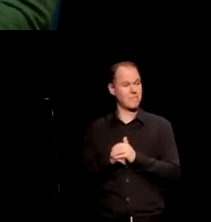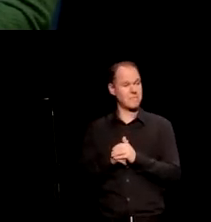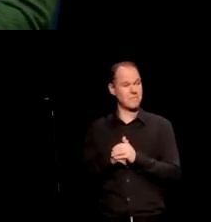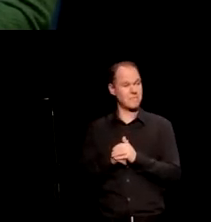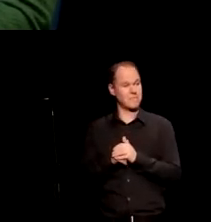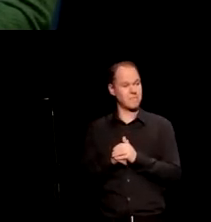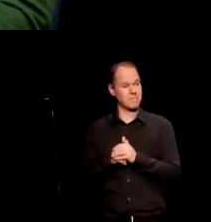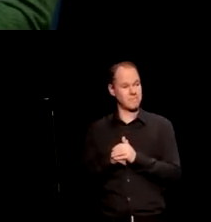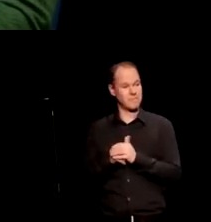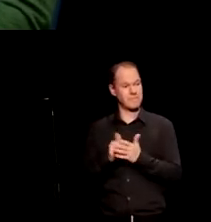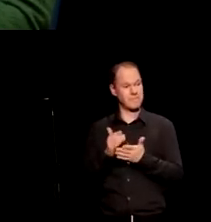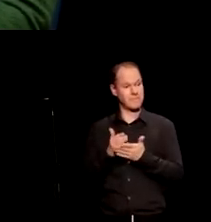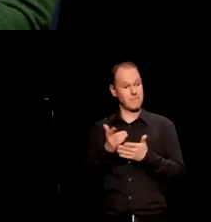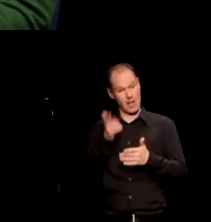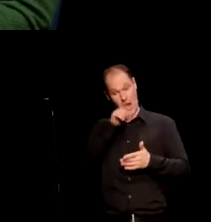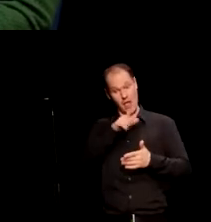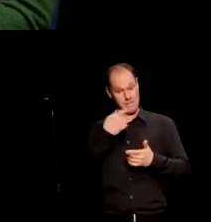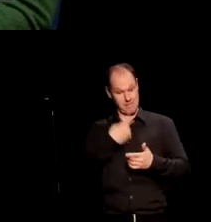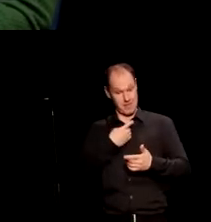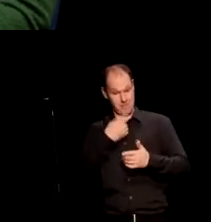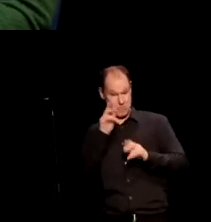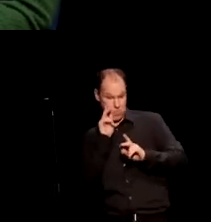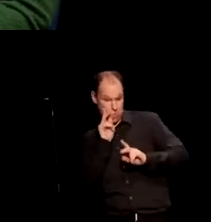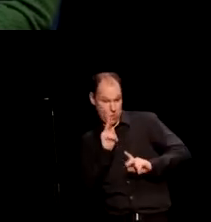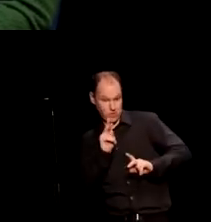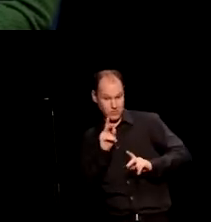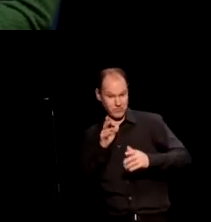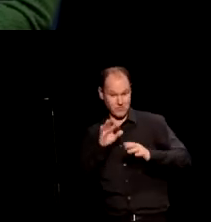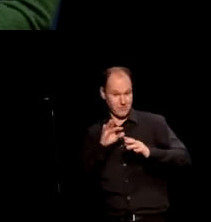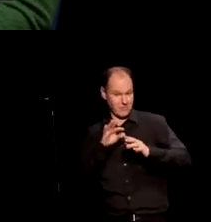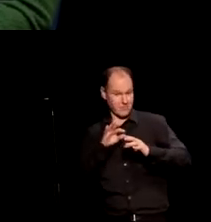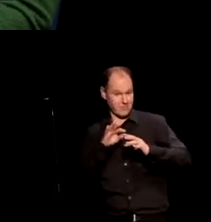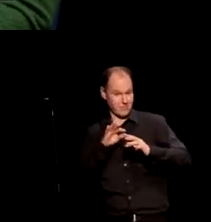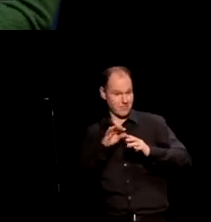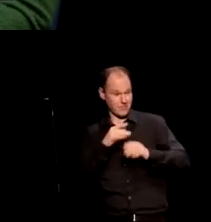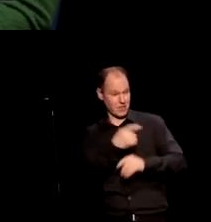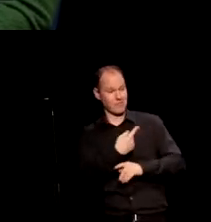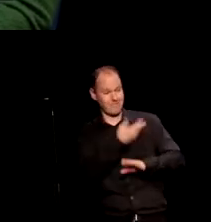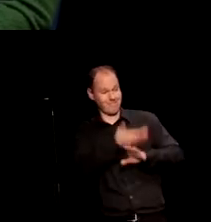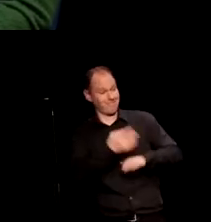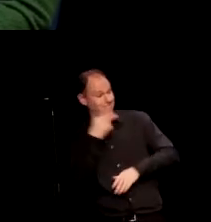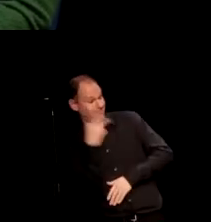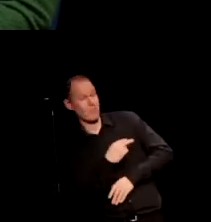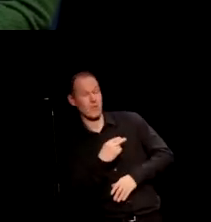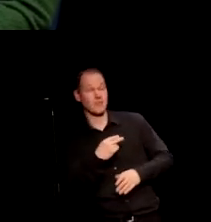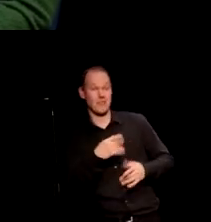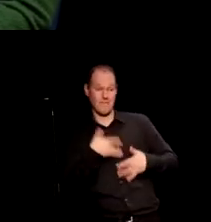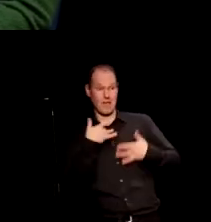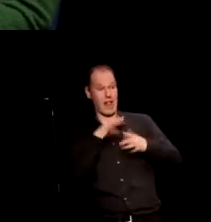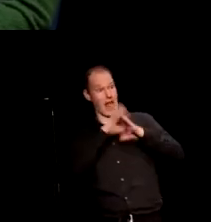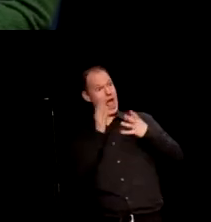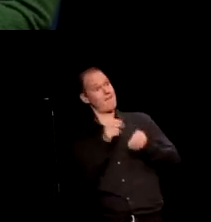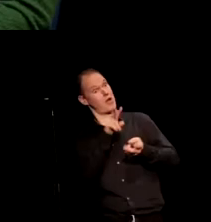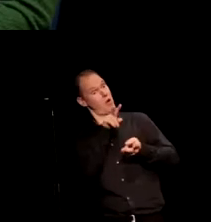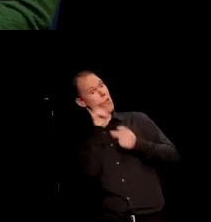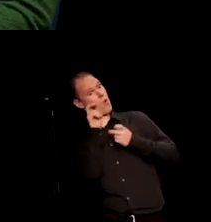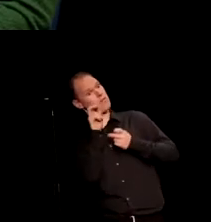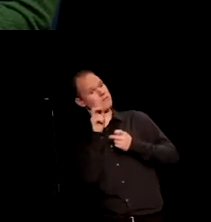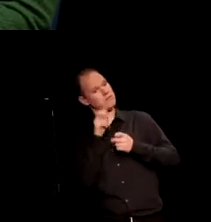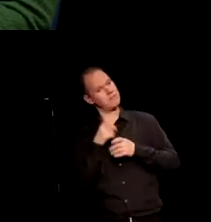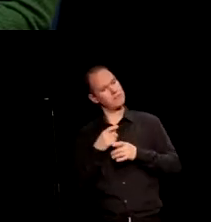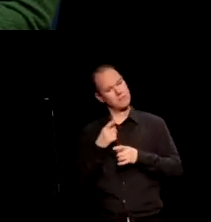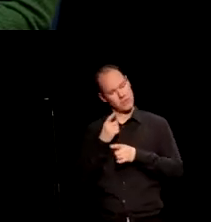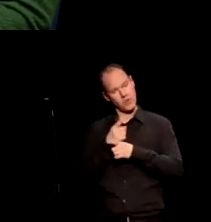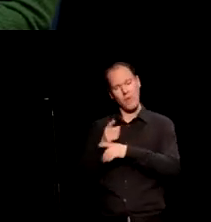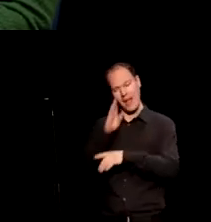I've had the privilege of being right up close, watching and hearing and feeling every moment. I think I hear what you're saying, Dermot, about the sadness,